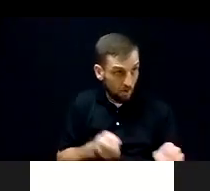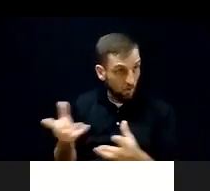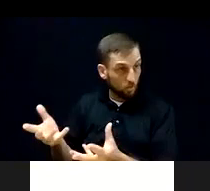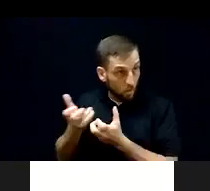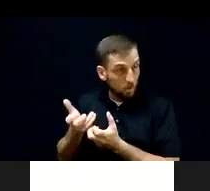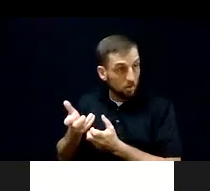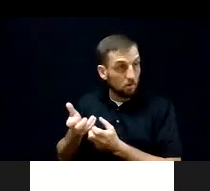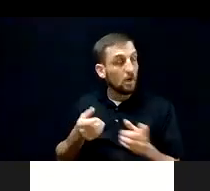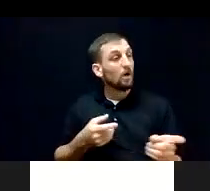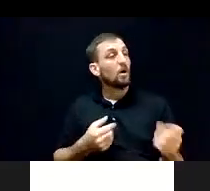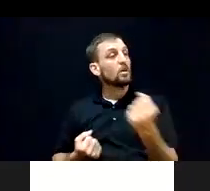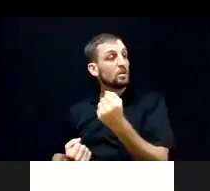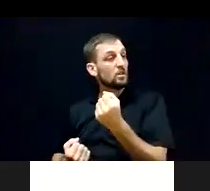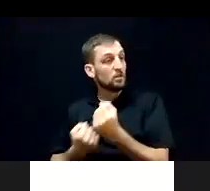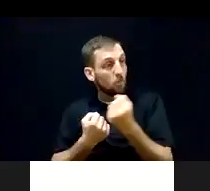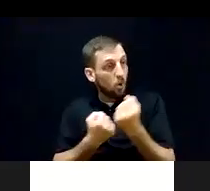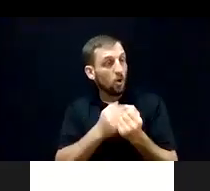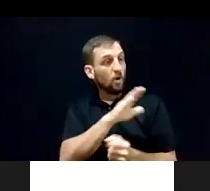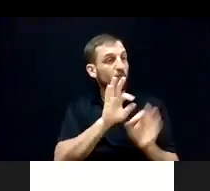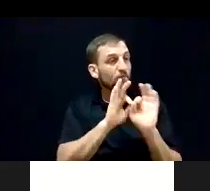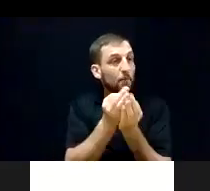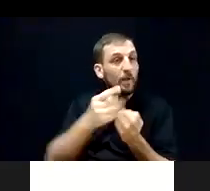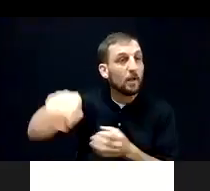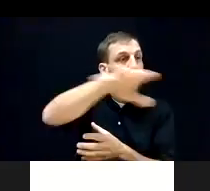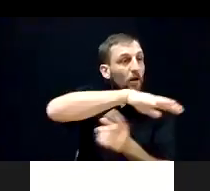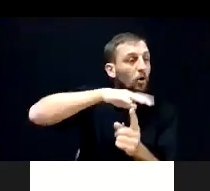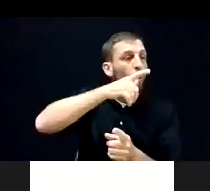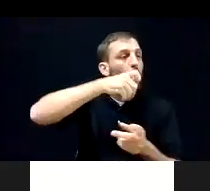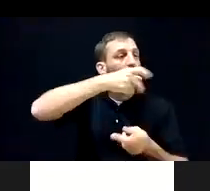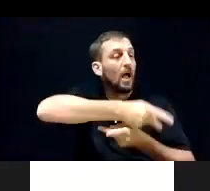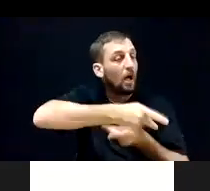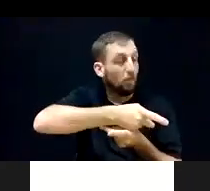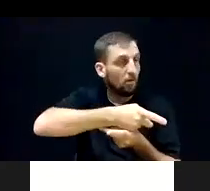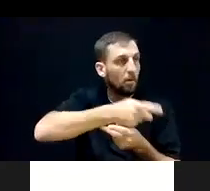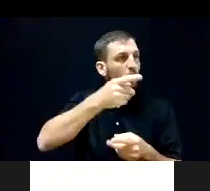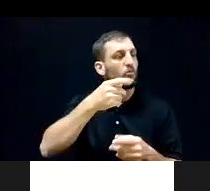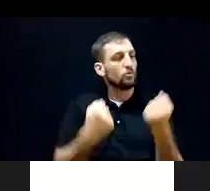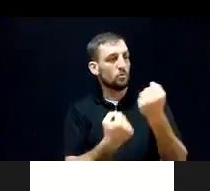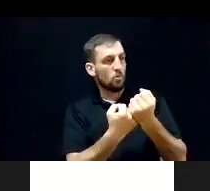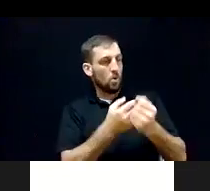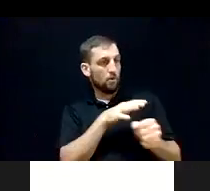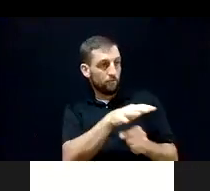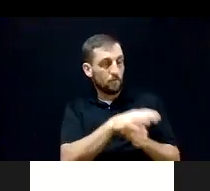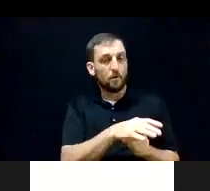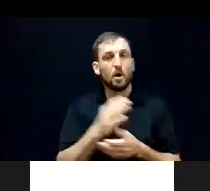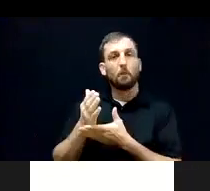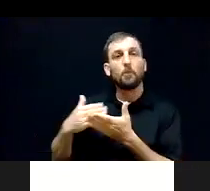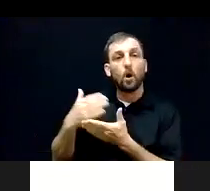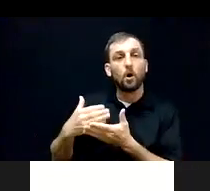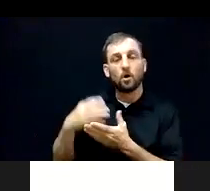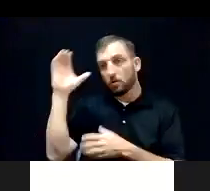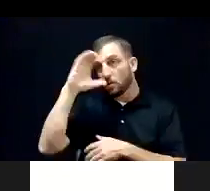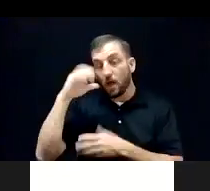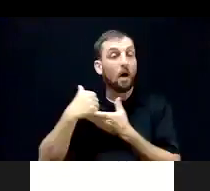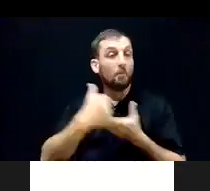the proper support from their family members or caregivers. Part of our component is finding them jobs outside in the real